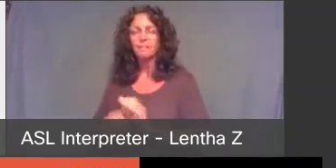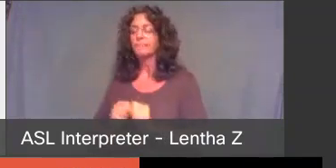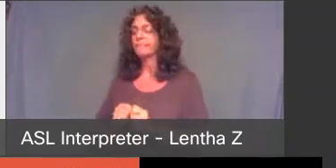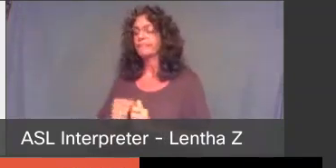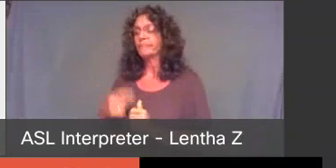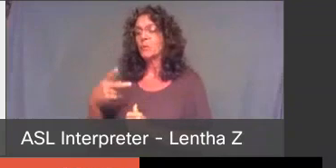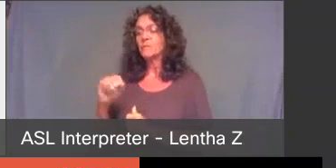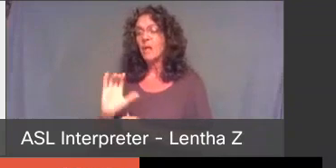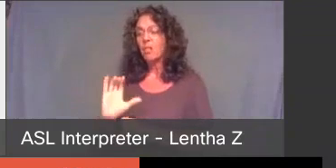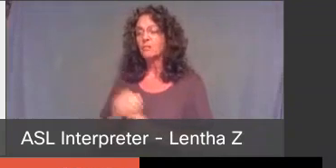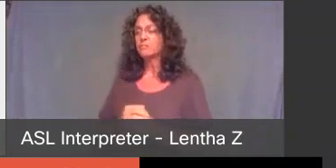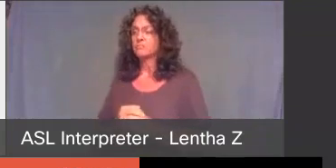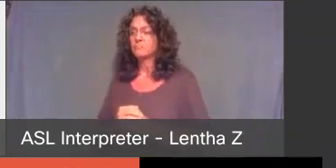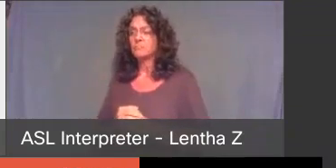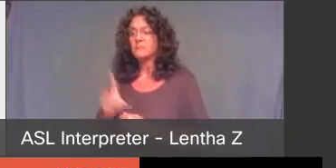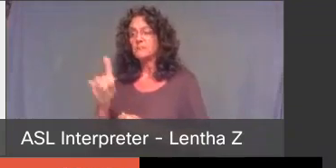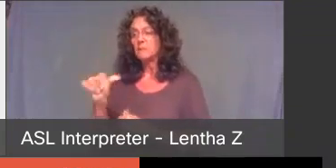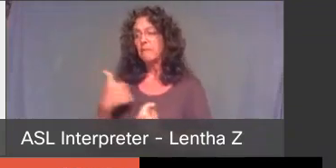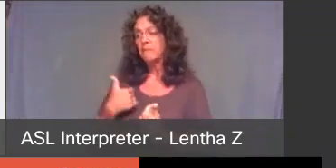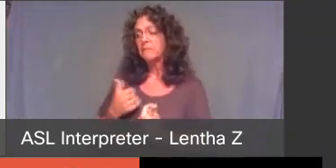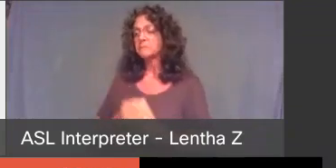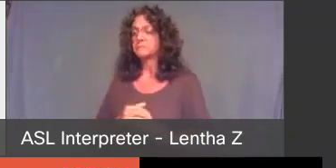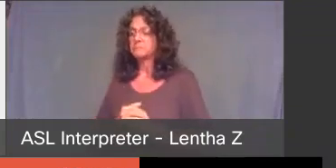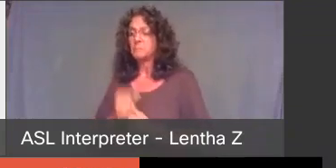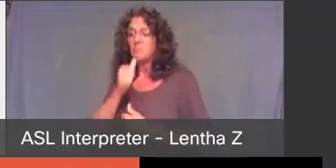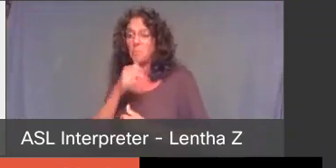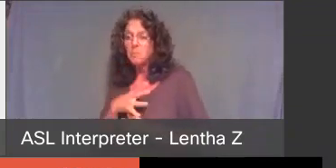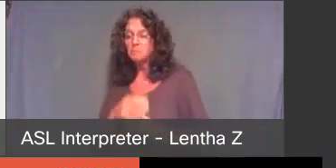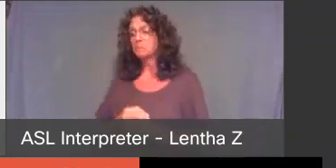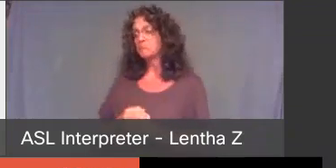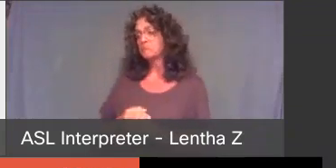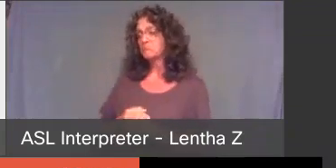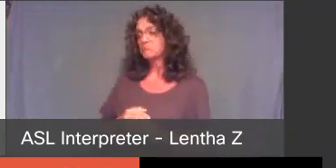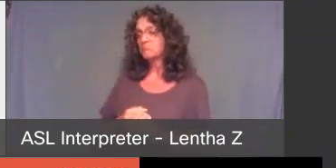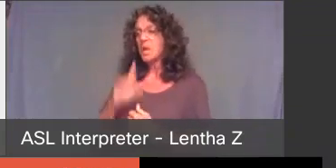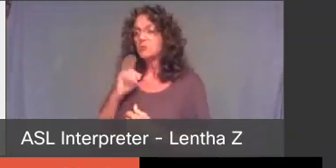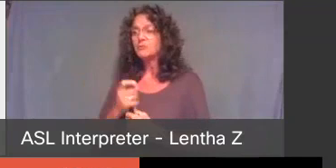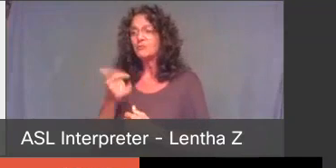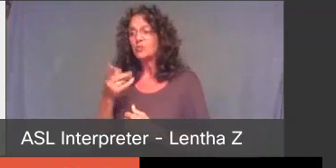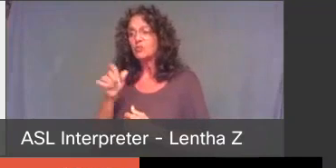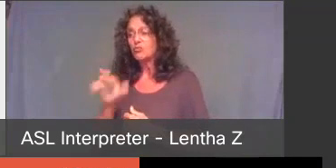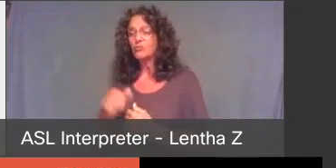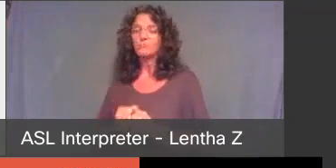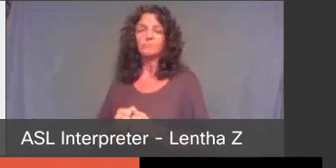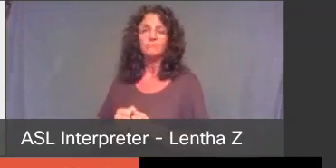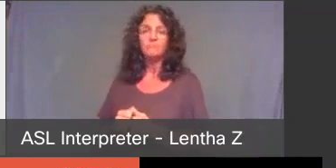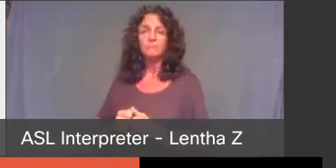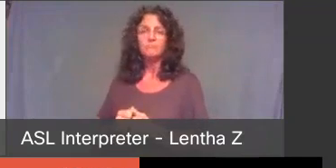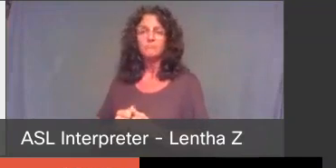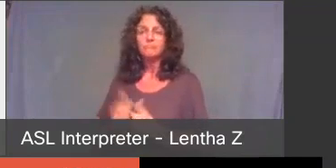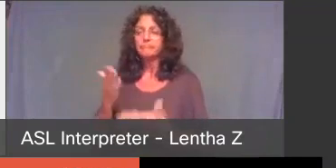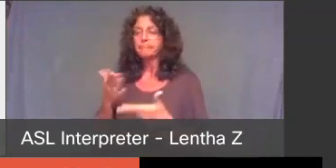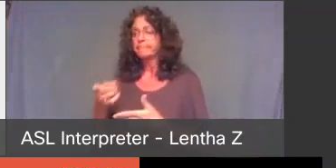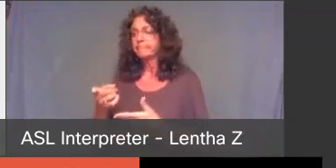color or having a disability or being a woman or being transgender or being gender non-binary or